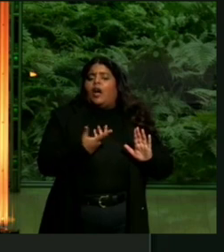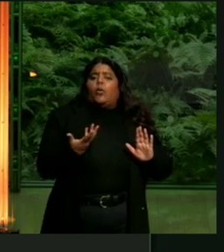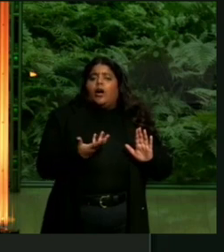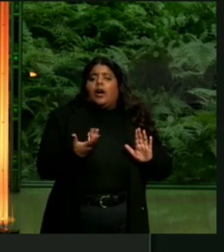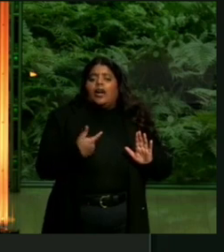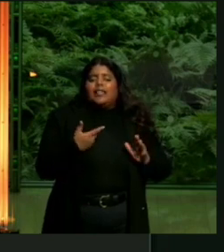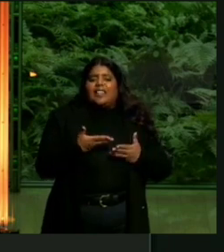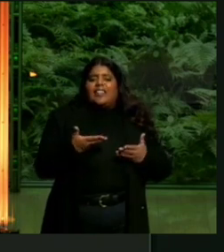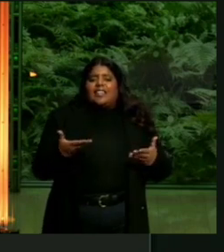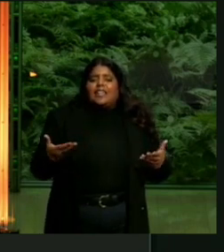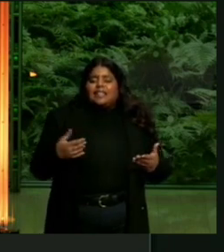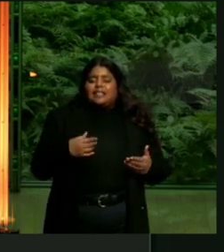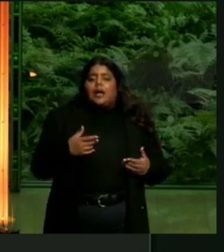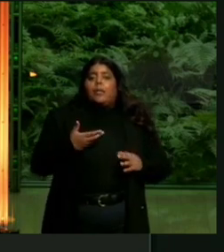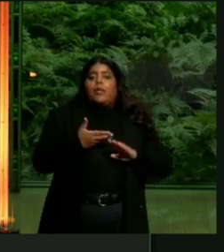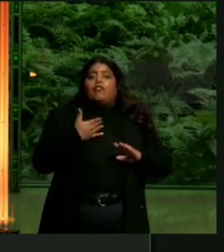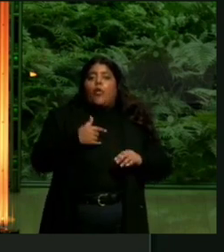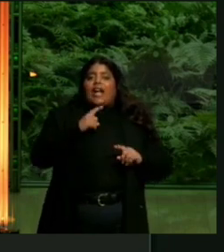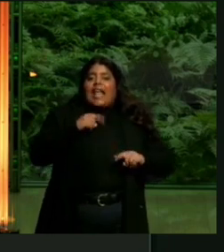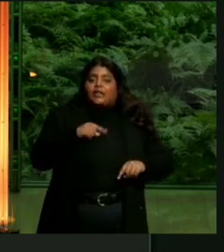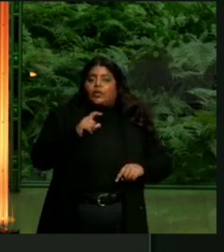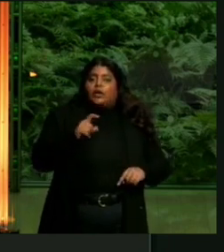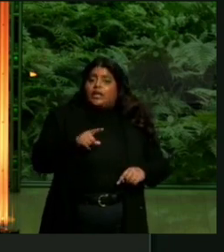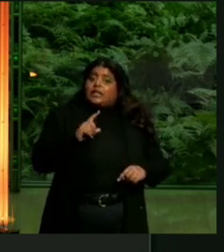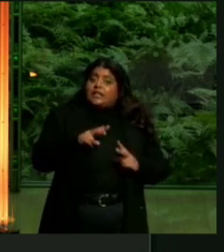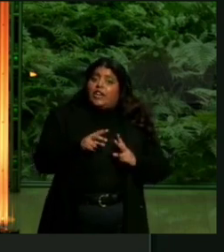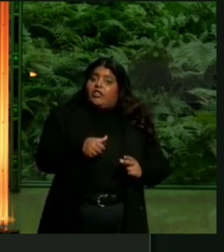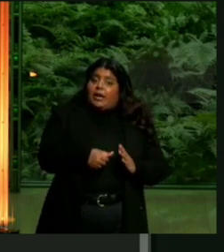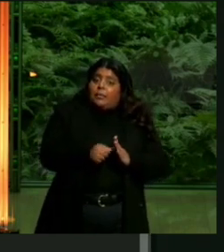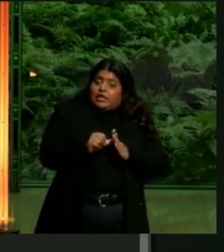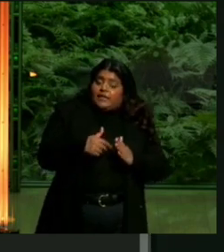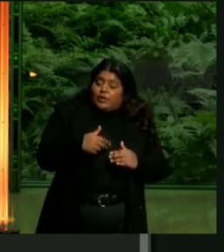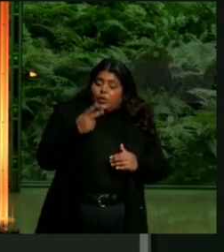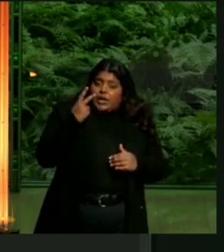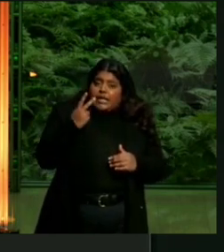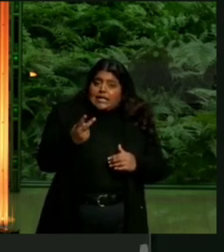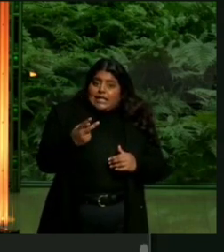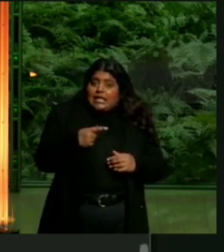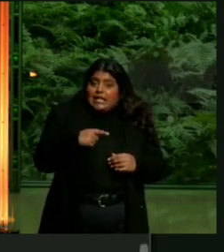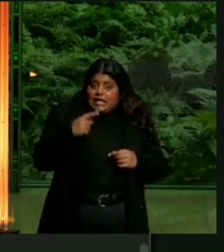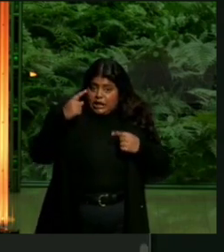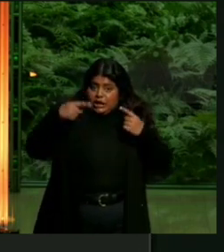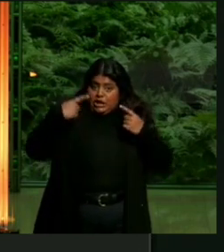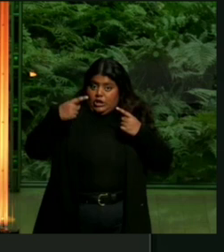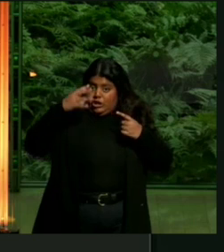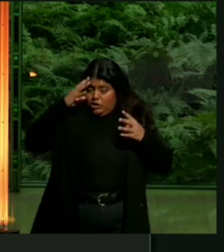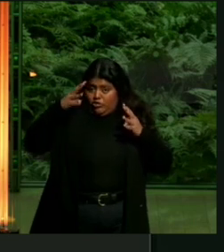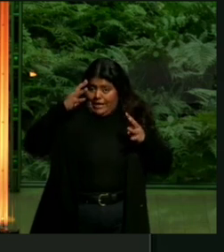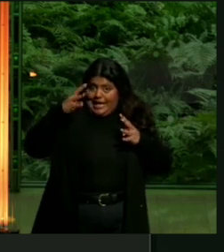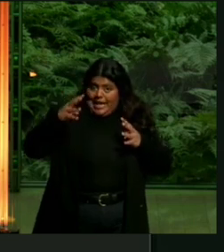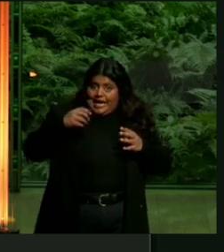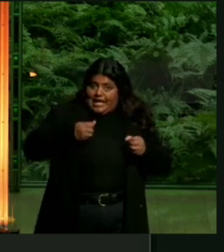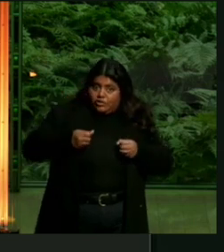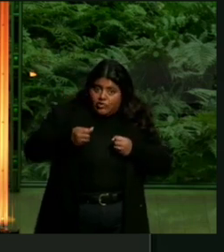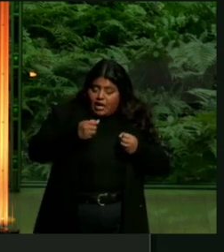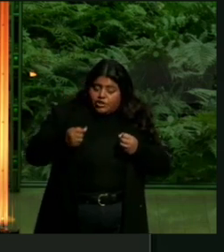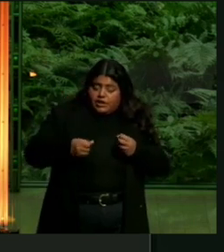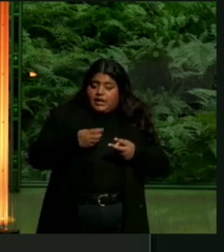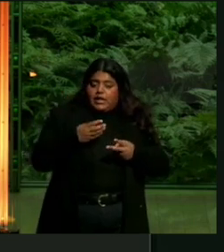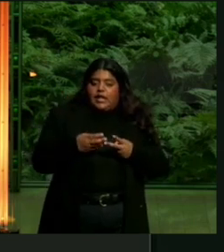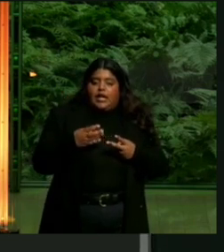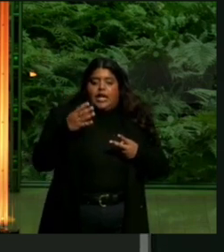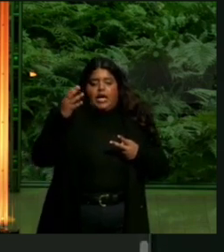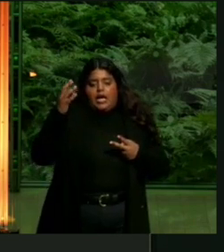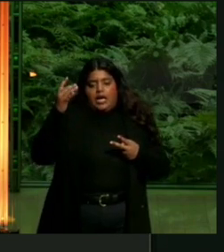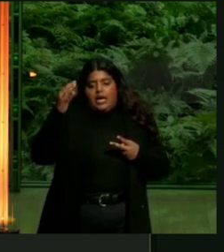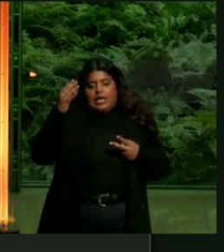thinks about before it answers a question is pretty impressive. You can look at, it's creating a strategy, then it's looking at